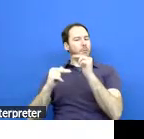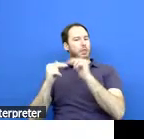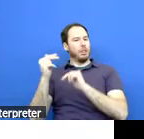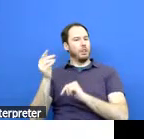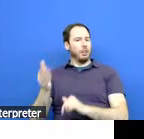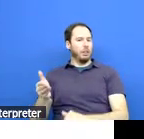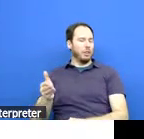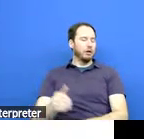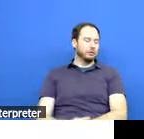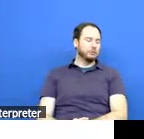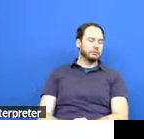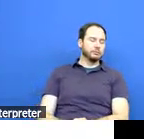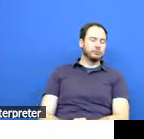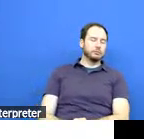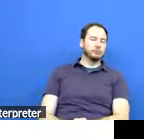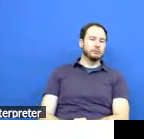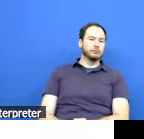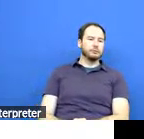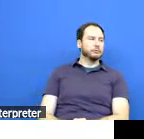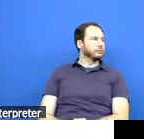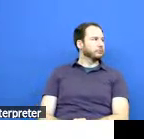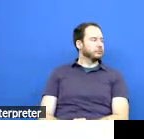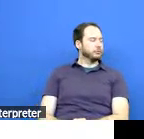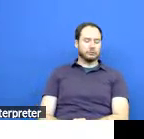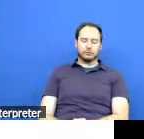board and batten or plank.